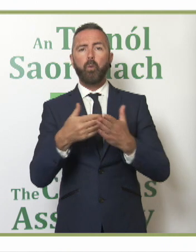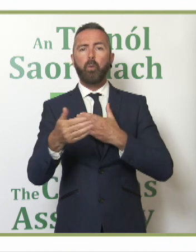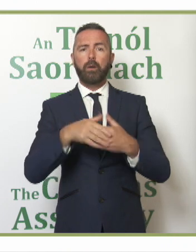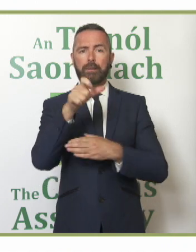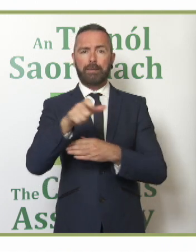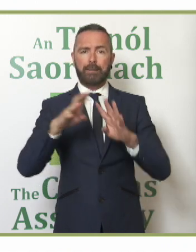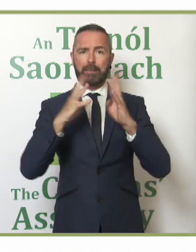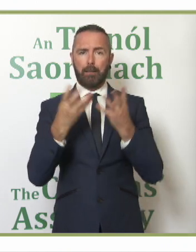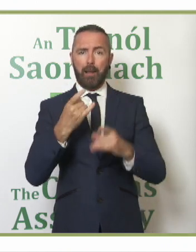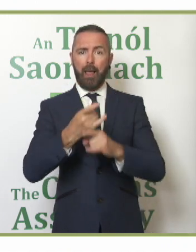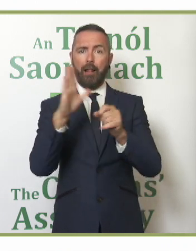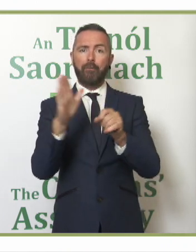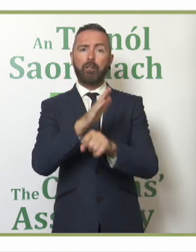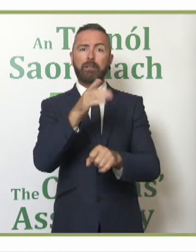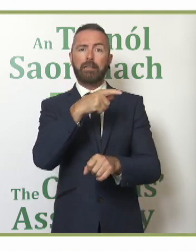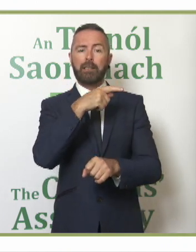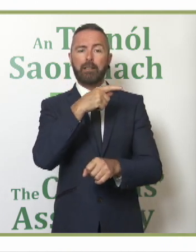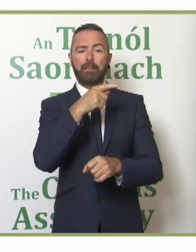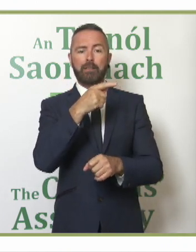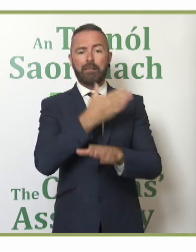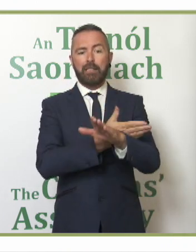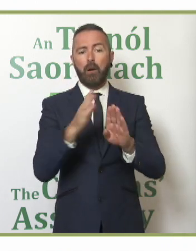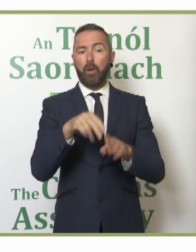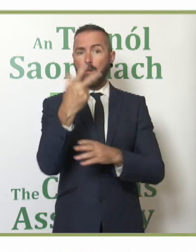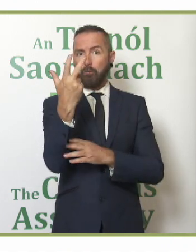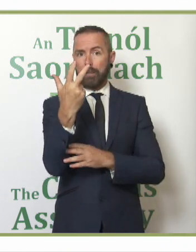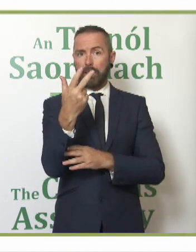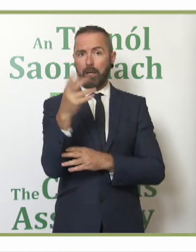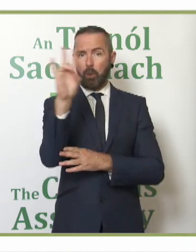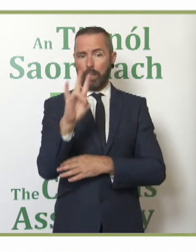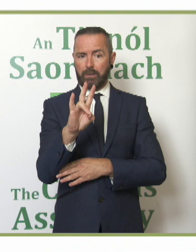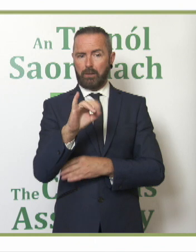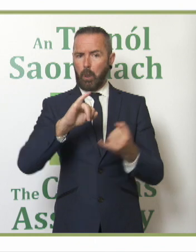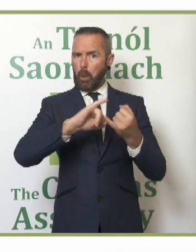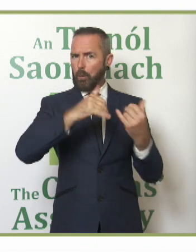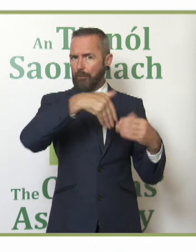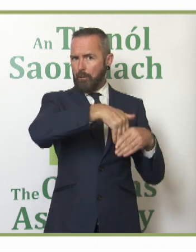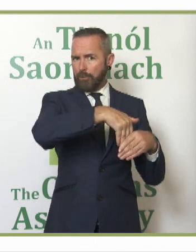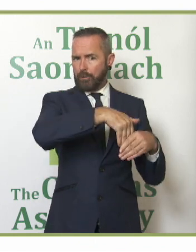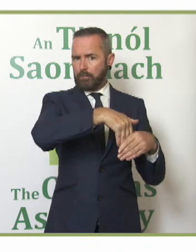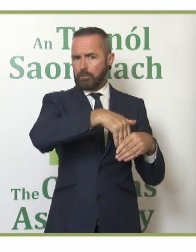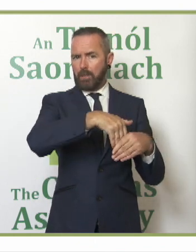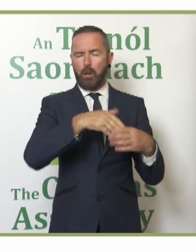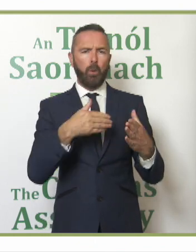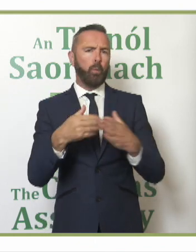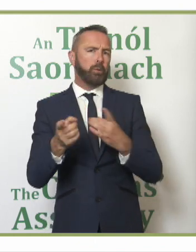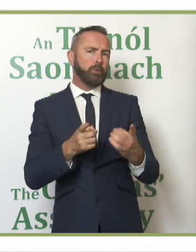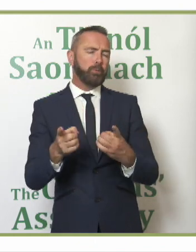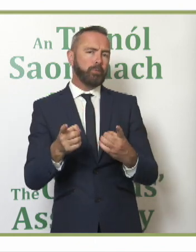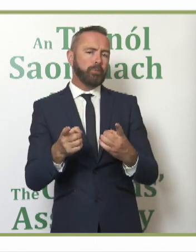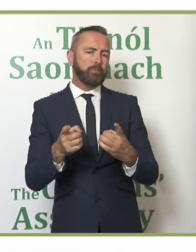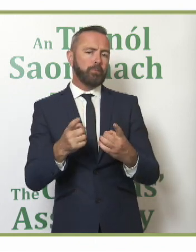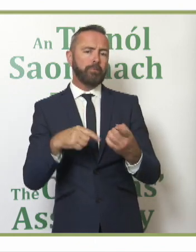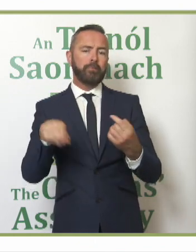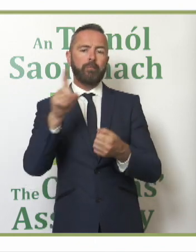think it's helpful to start with three really simple questions. Well, who takes part? What do they actually do?